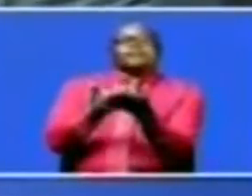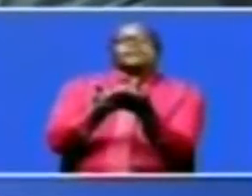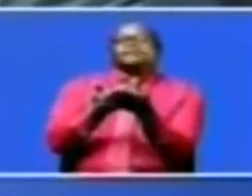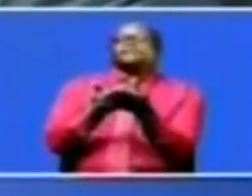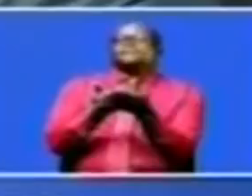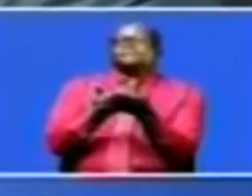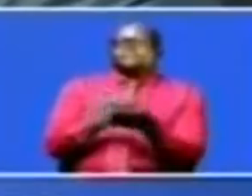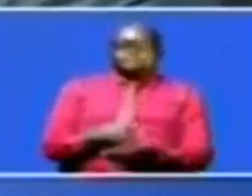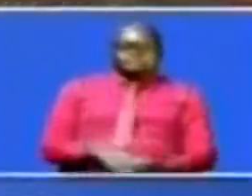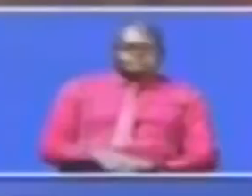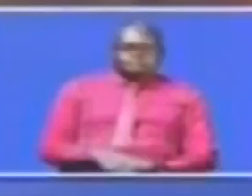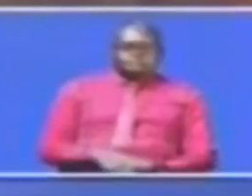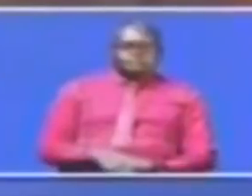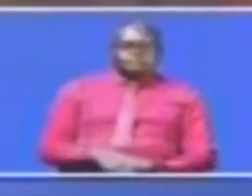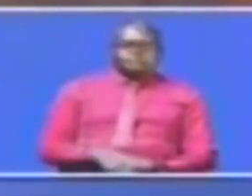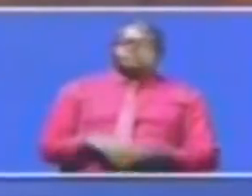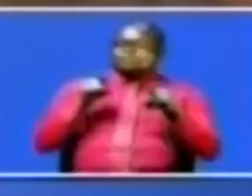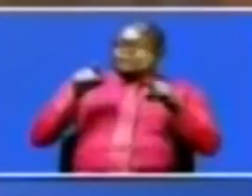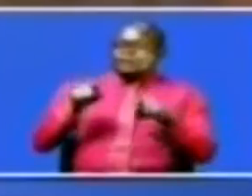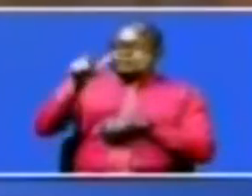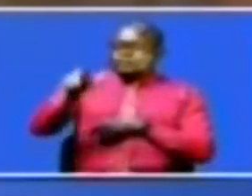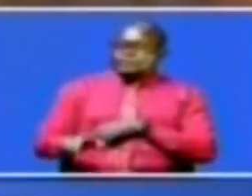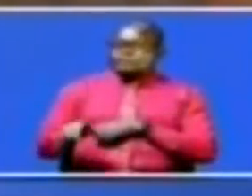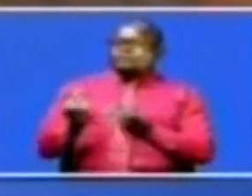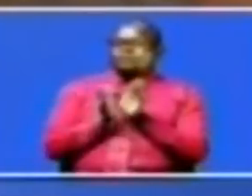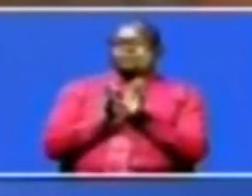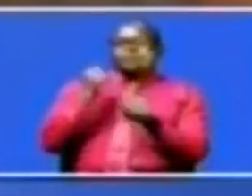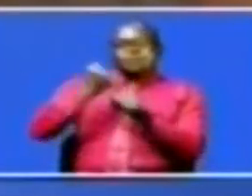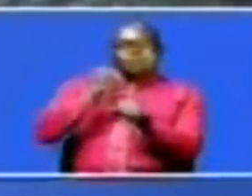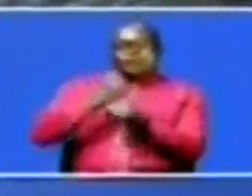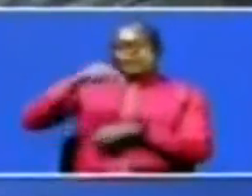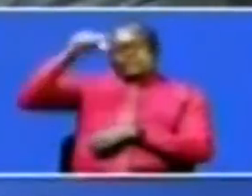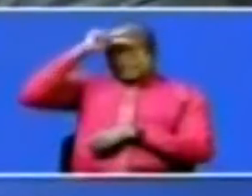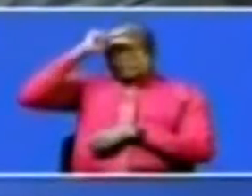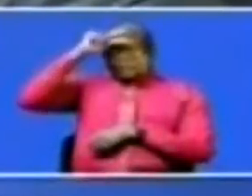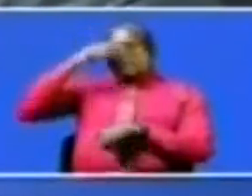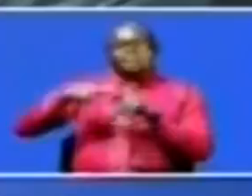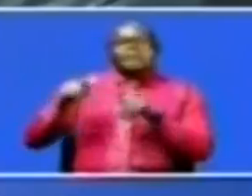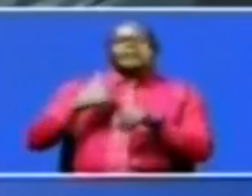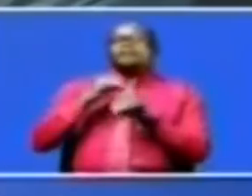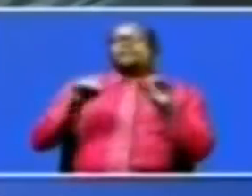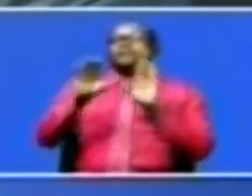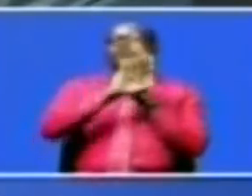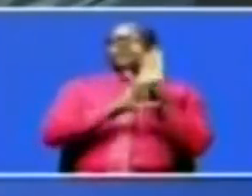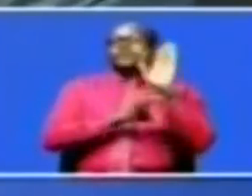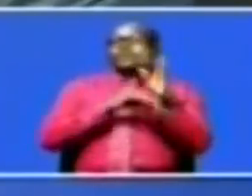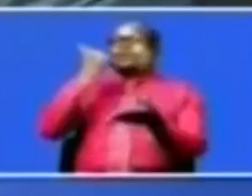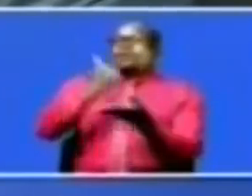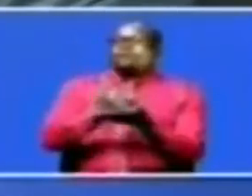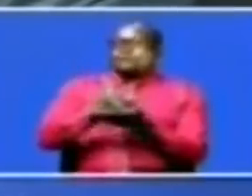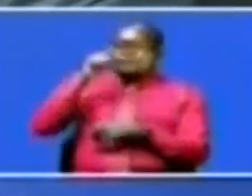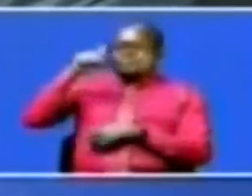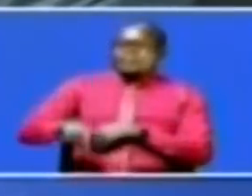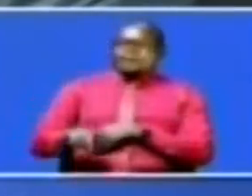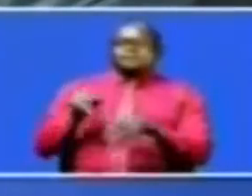relevant agencies. Accused persons who are public servants who do not hold constitutional offices are